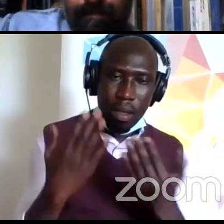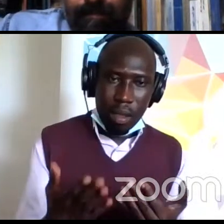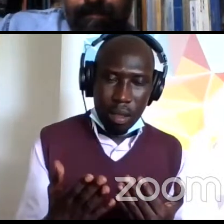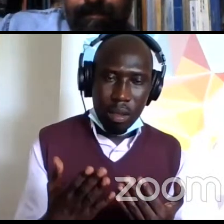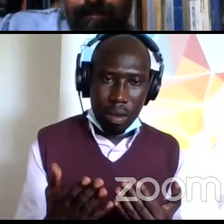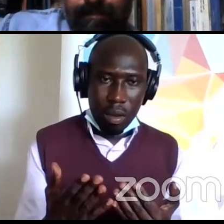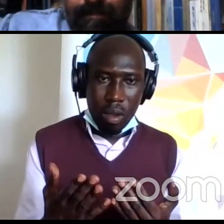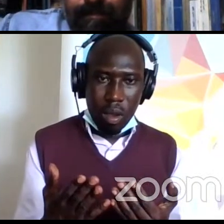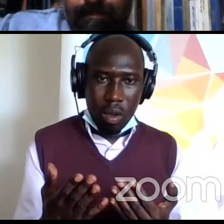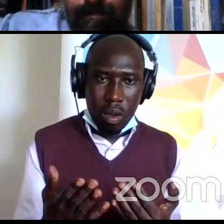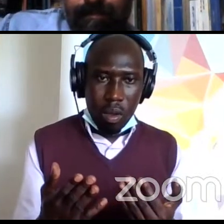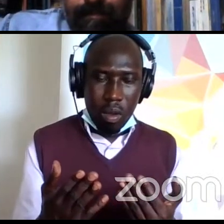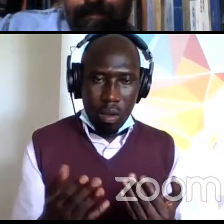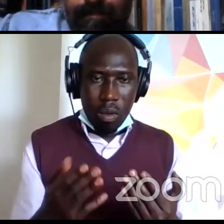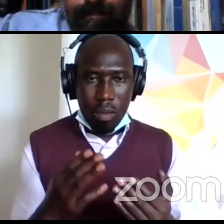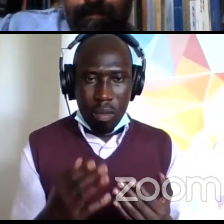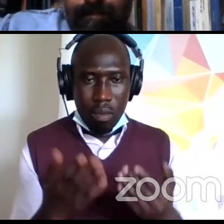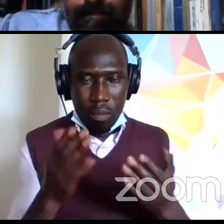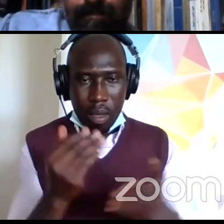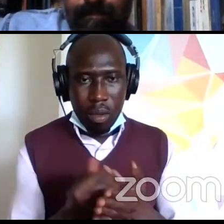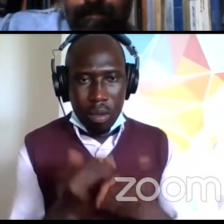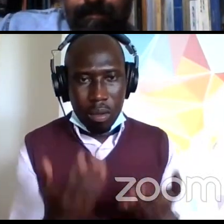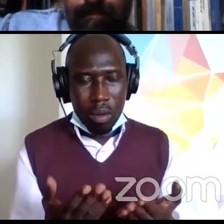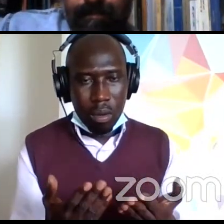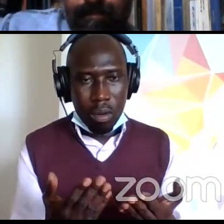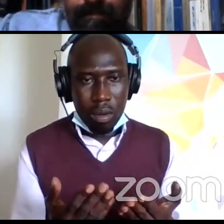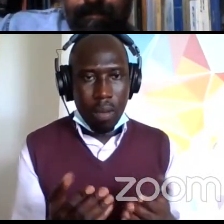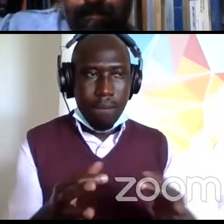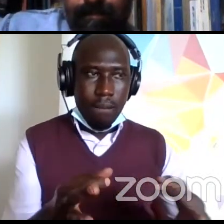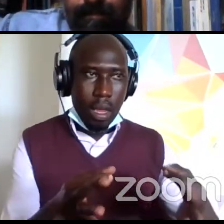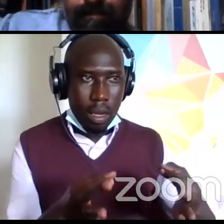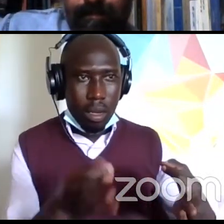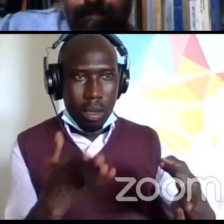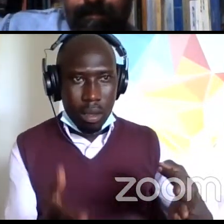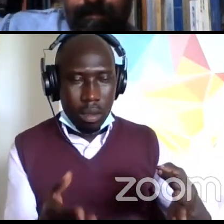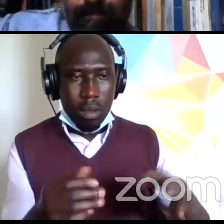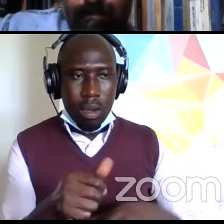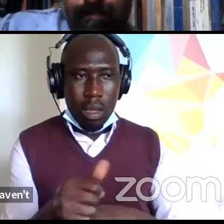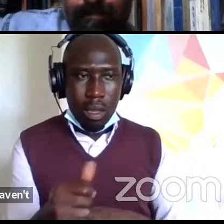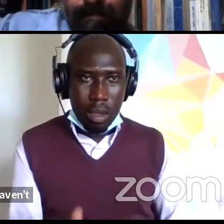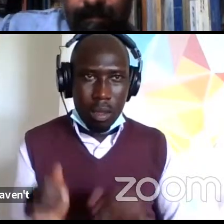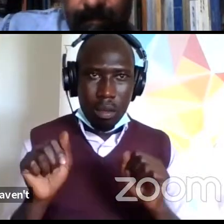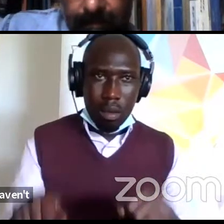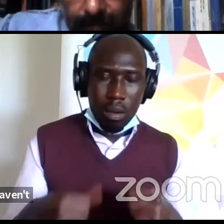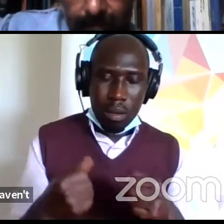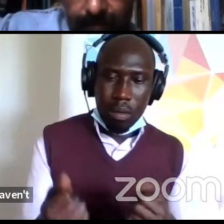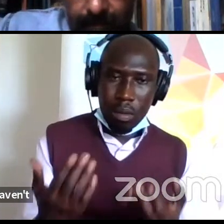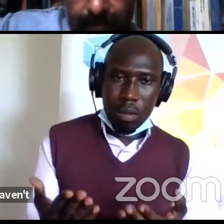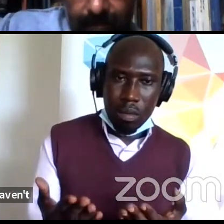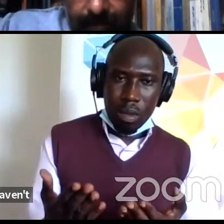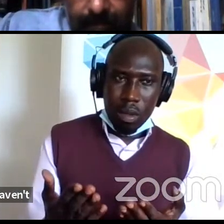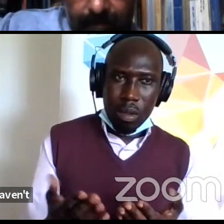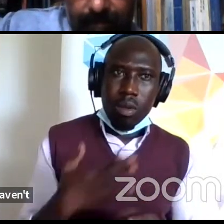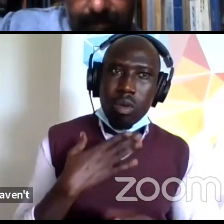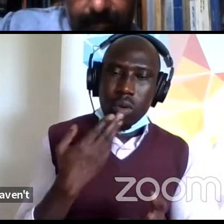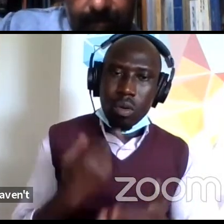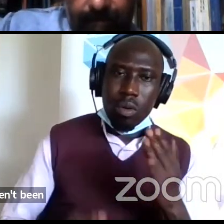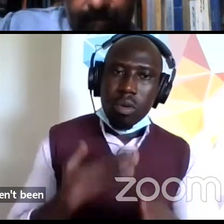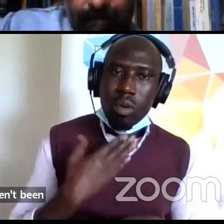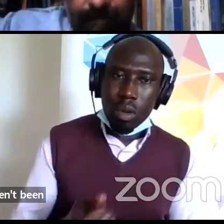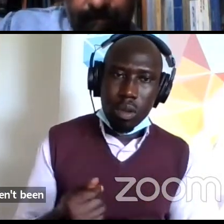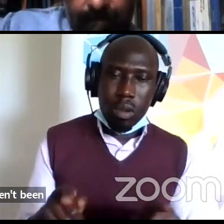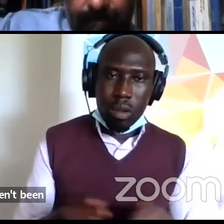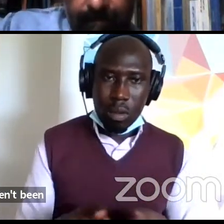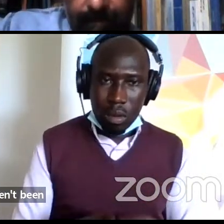up with being under-financed and in a way being not having the resources to actually pursue